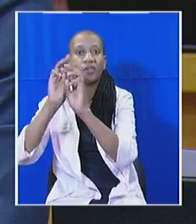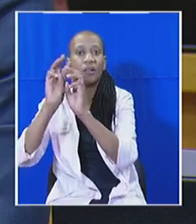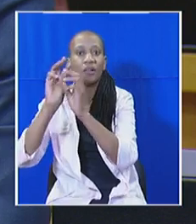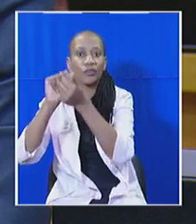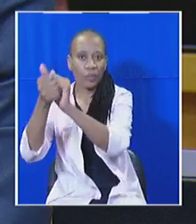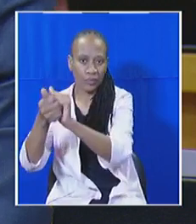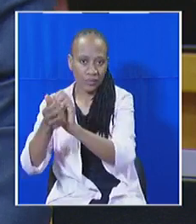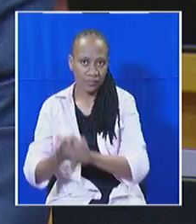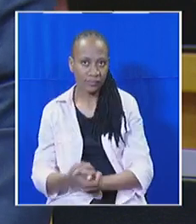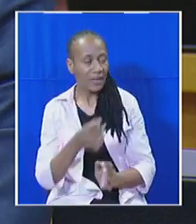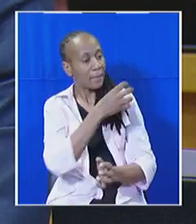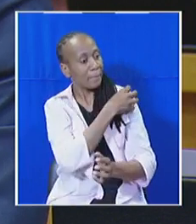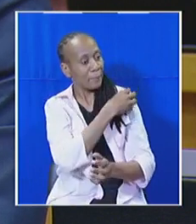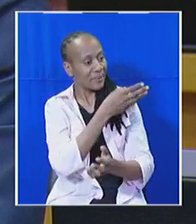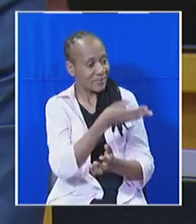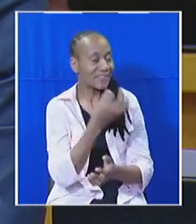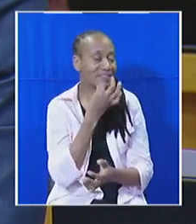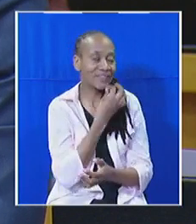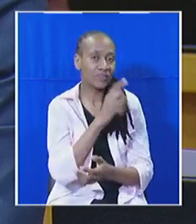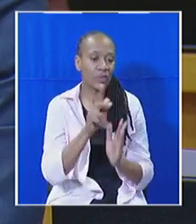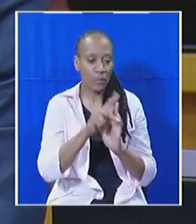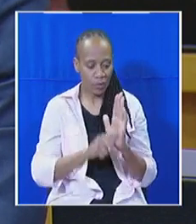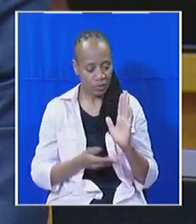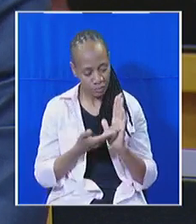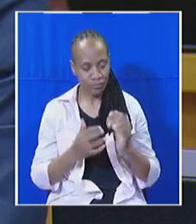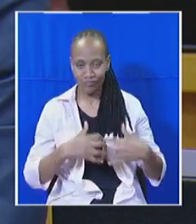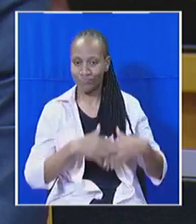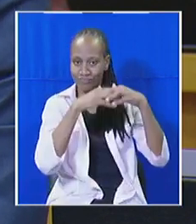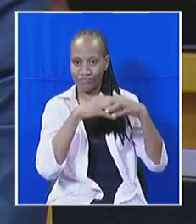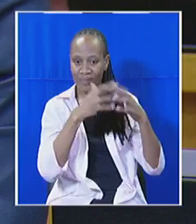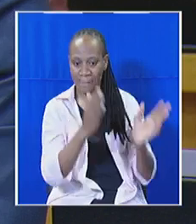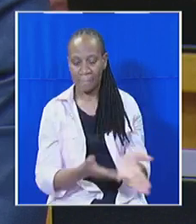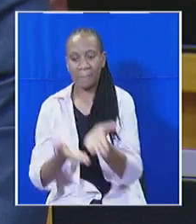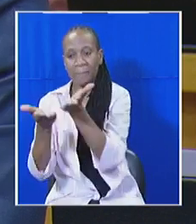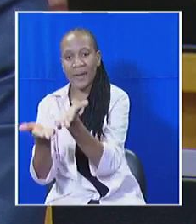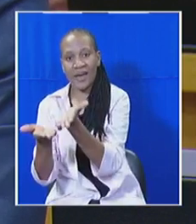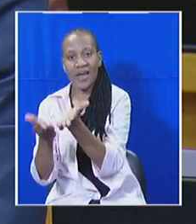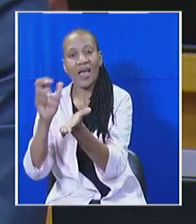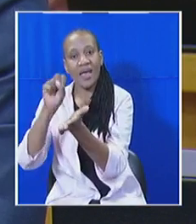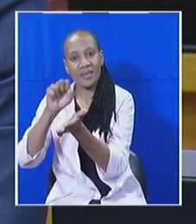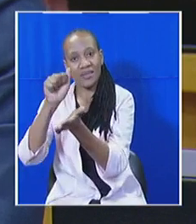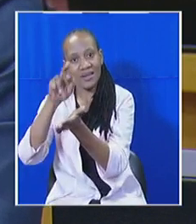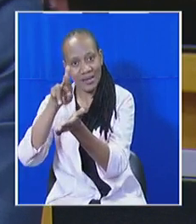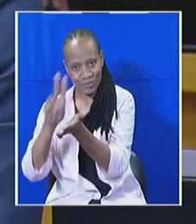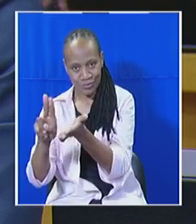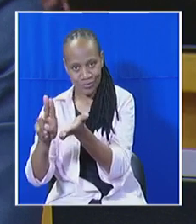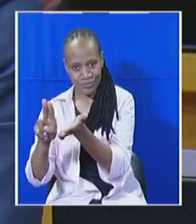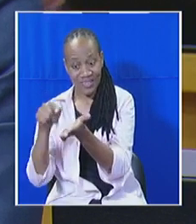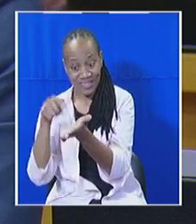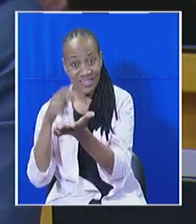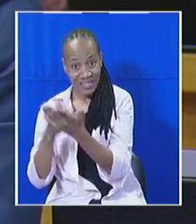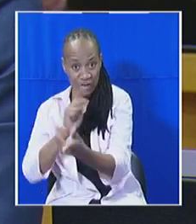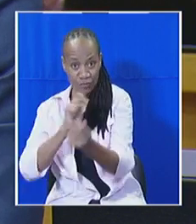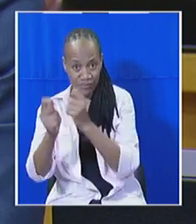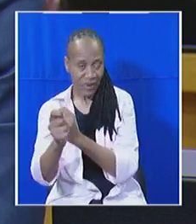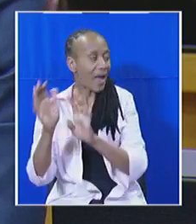minister has done is to put a policy for implementation before SARU, which is not negotiable, of transformation. And that is